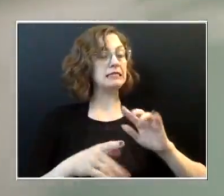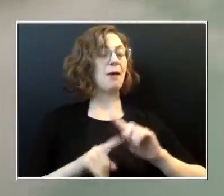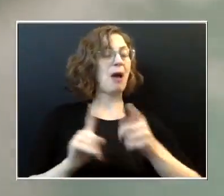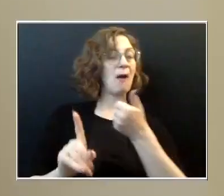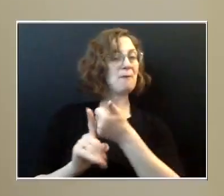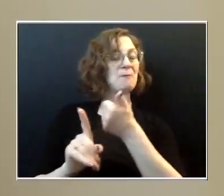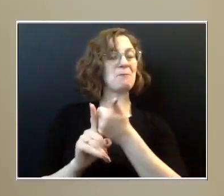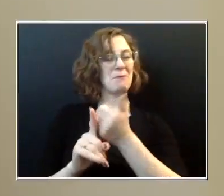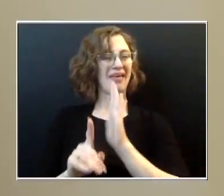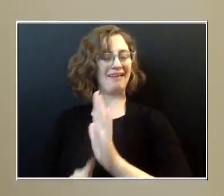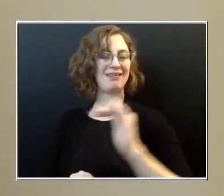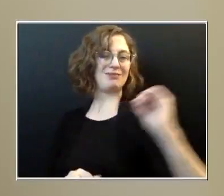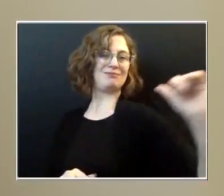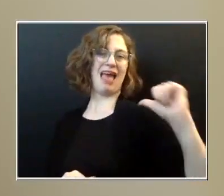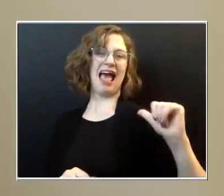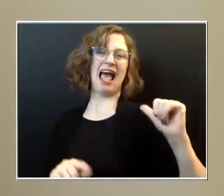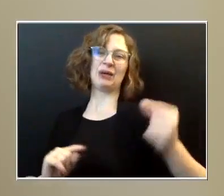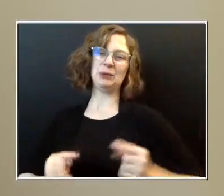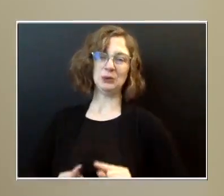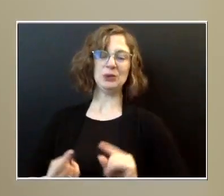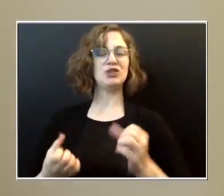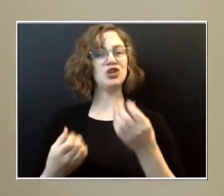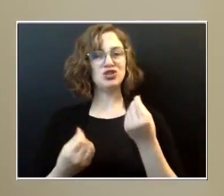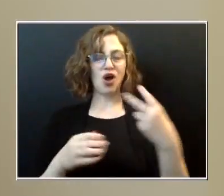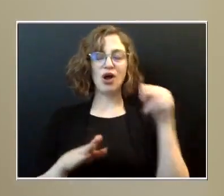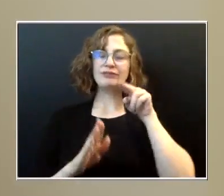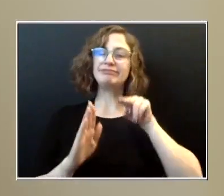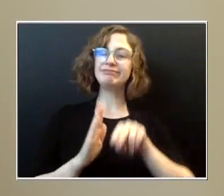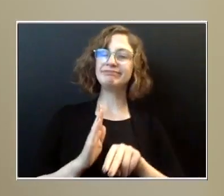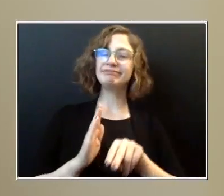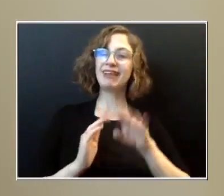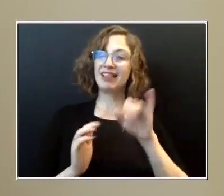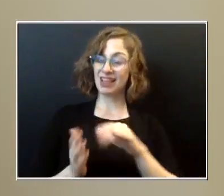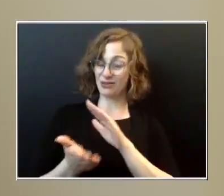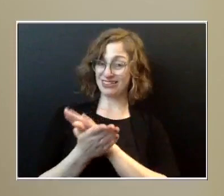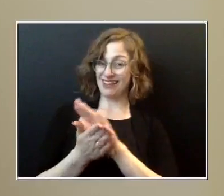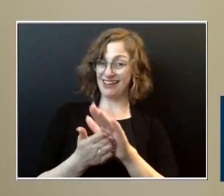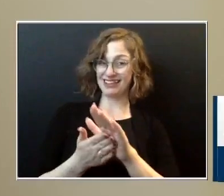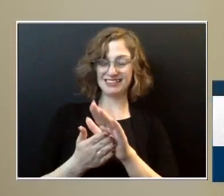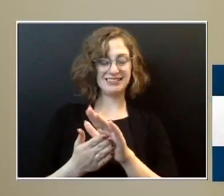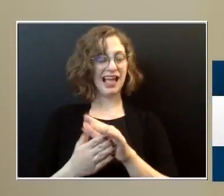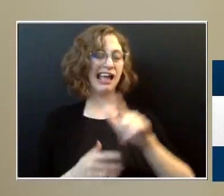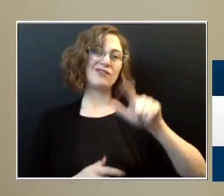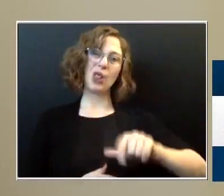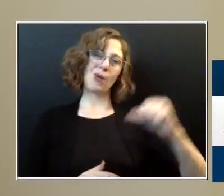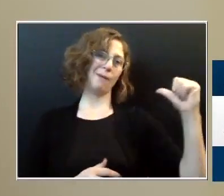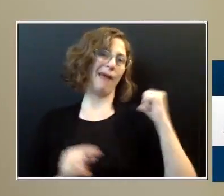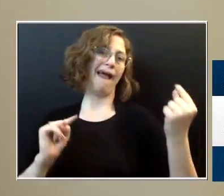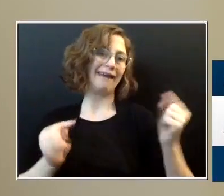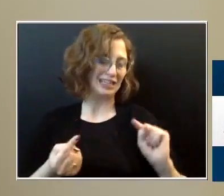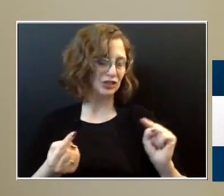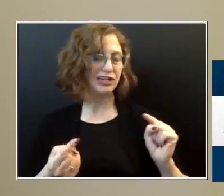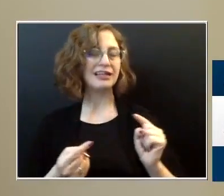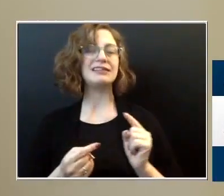pace. I had lower back injuries. I play a lot of golf. I used to play baseball, fast pitch